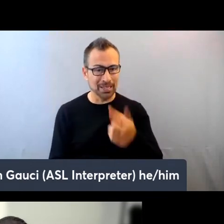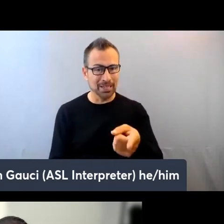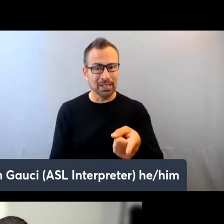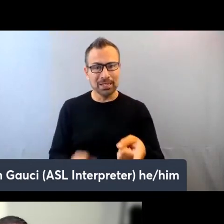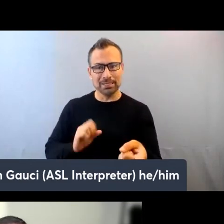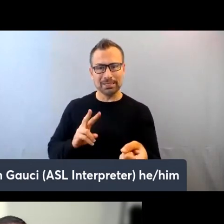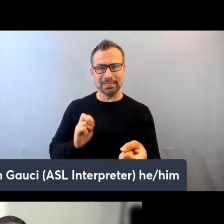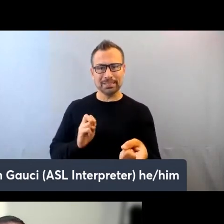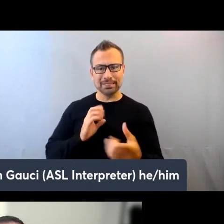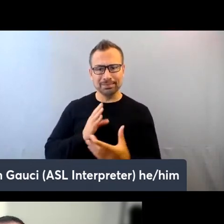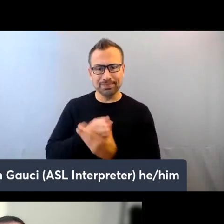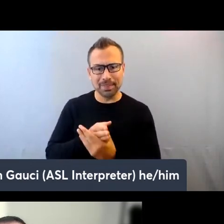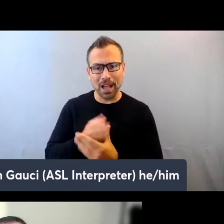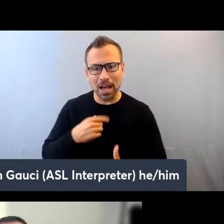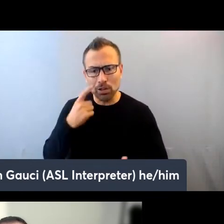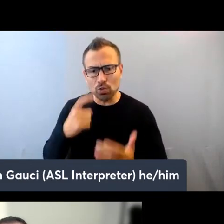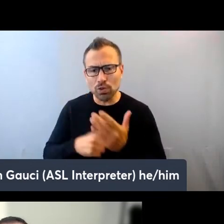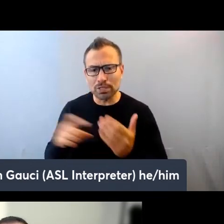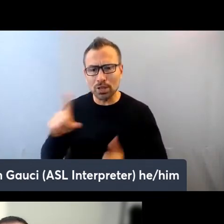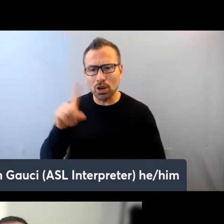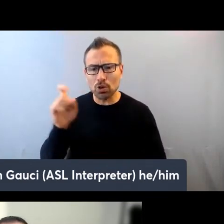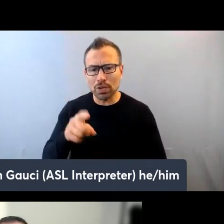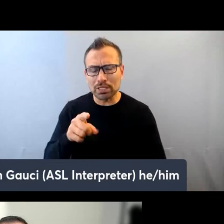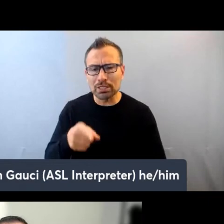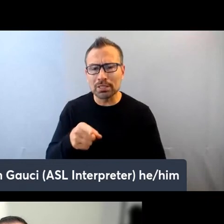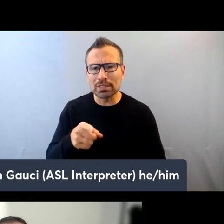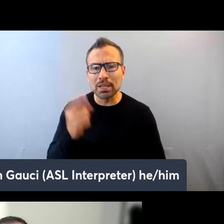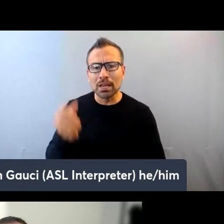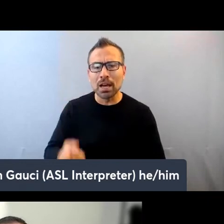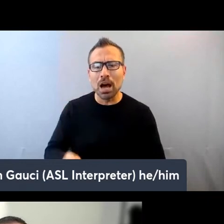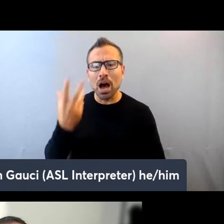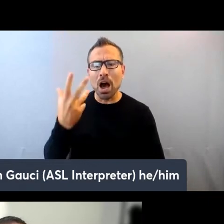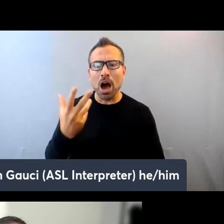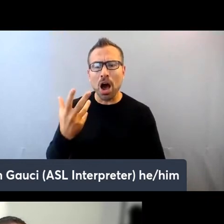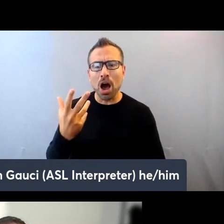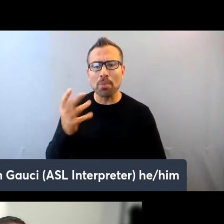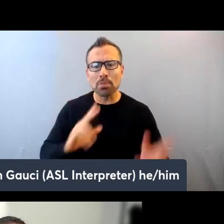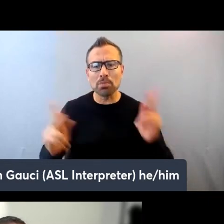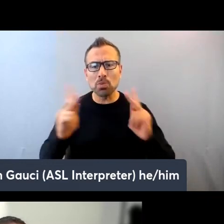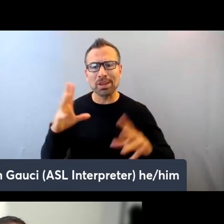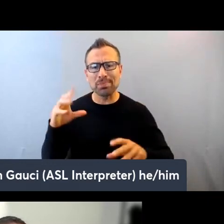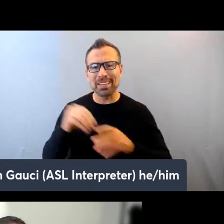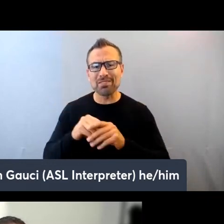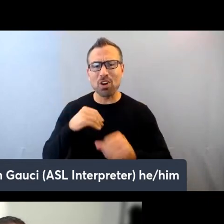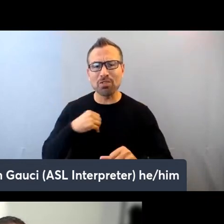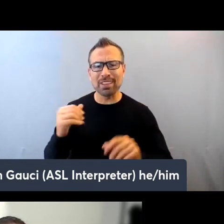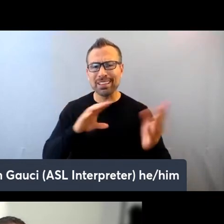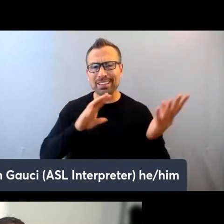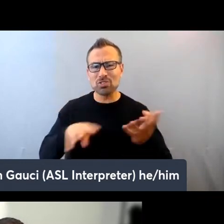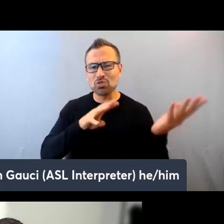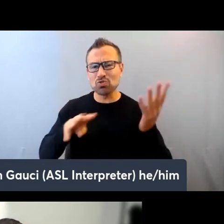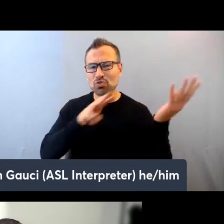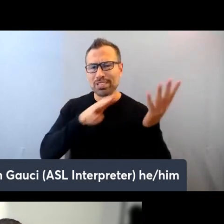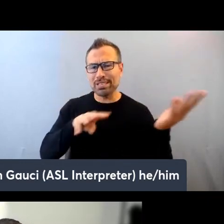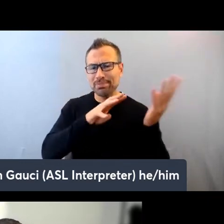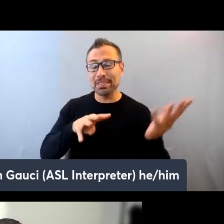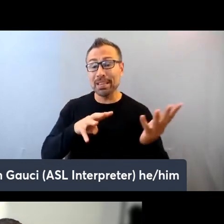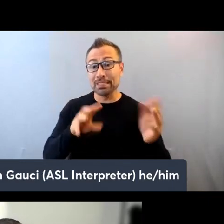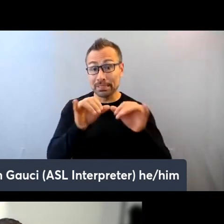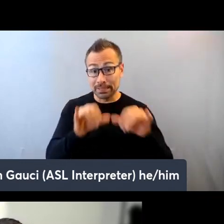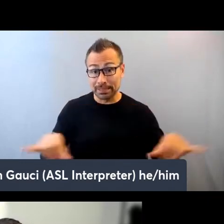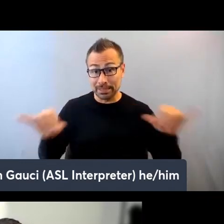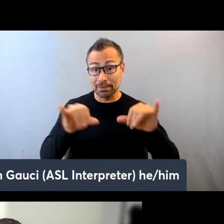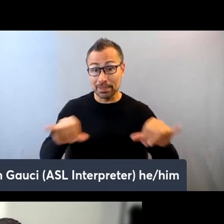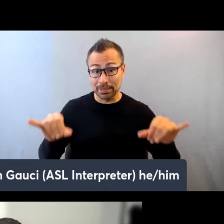I just noticed a question just came in. Yeah. How many users can participate in a stream simultaneously? Do we know? Can we talk